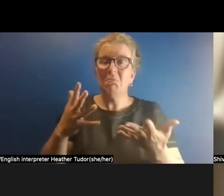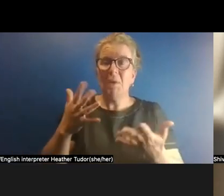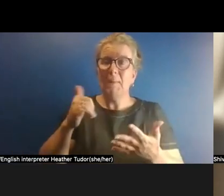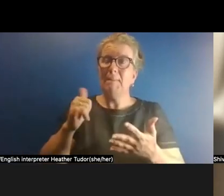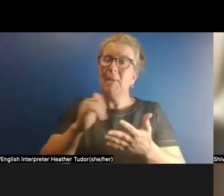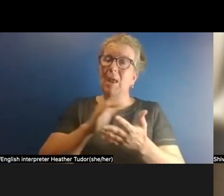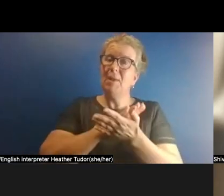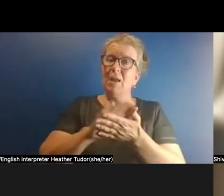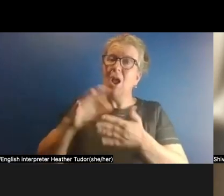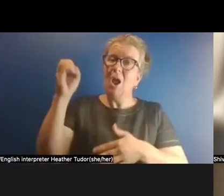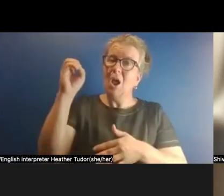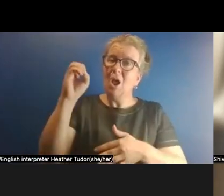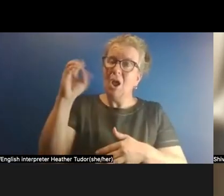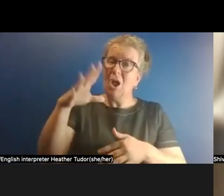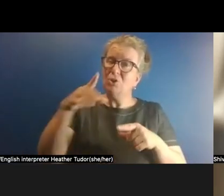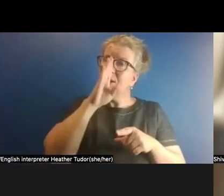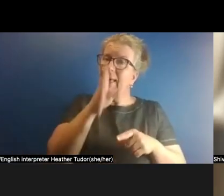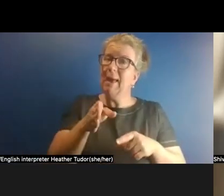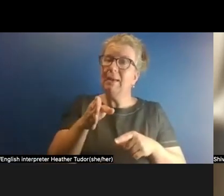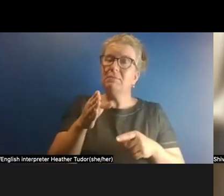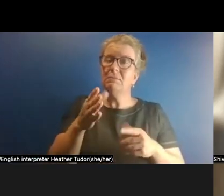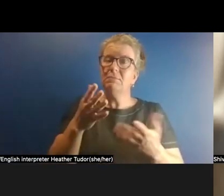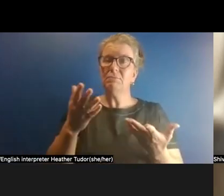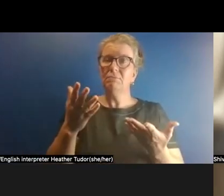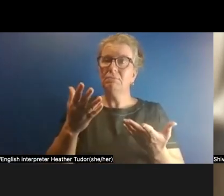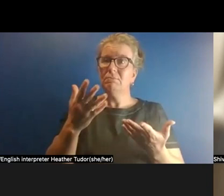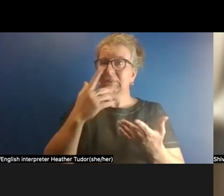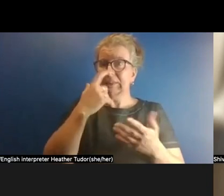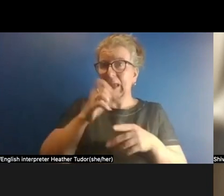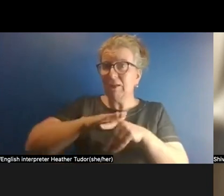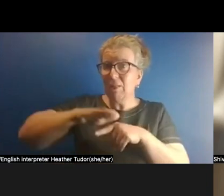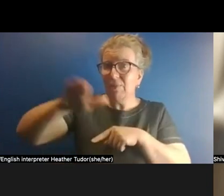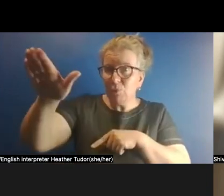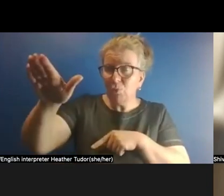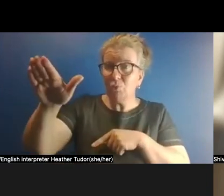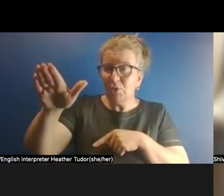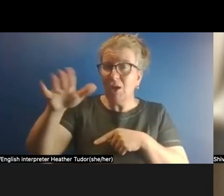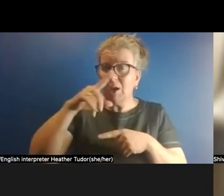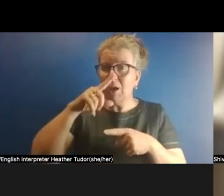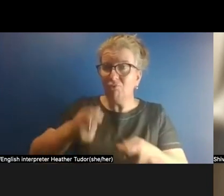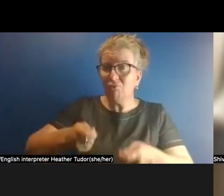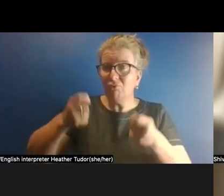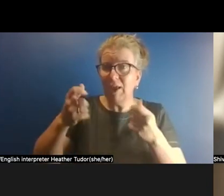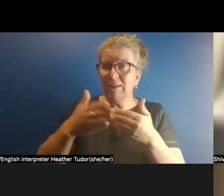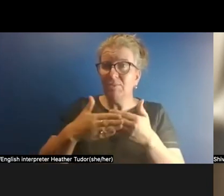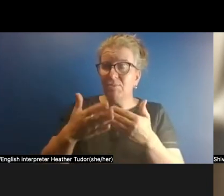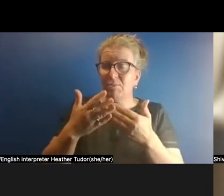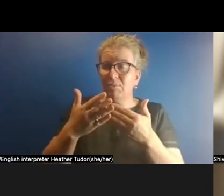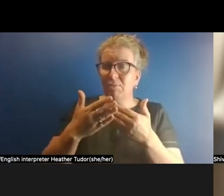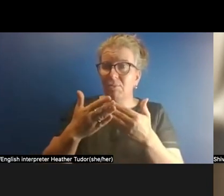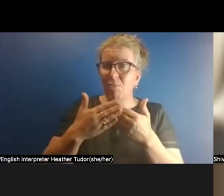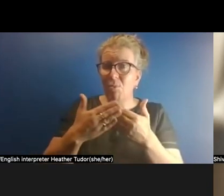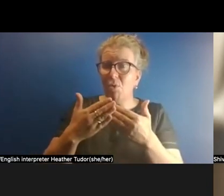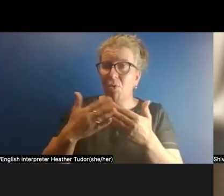be yet another step for you to do that, or elsewhere. I really look forward